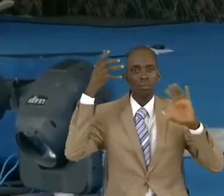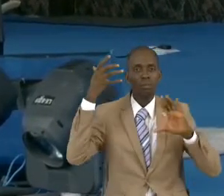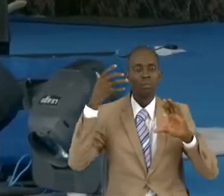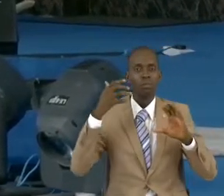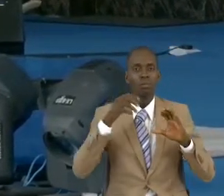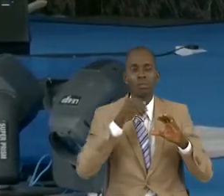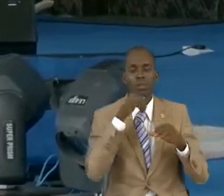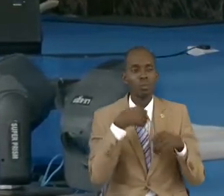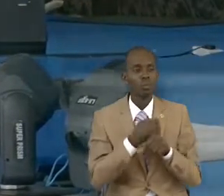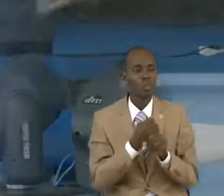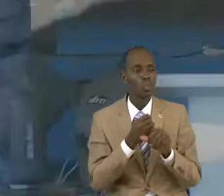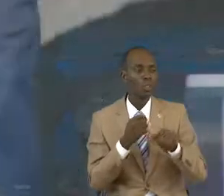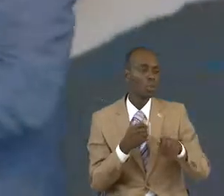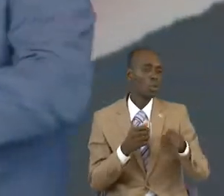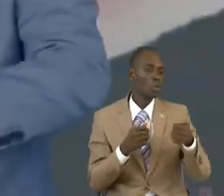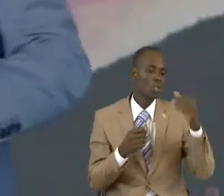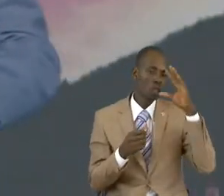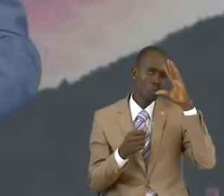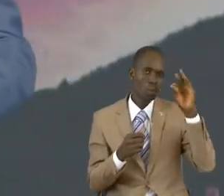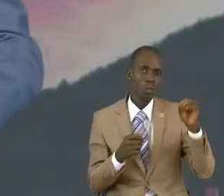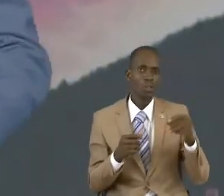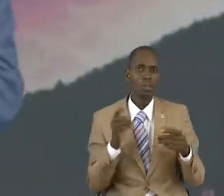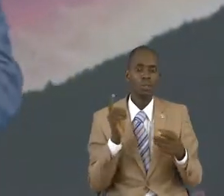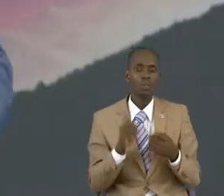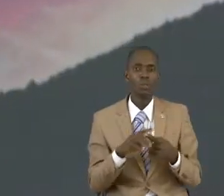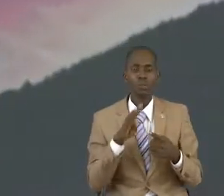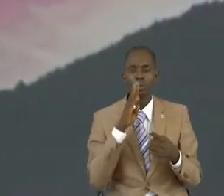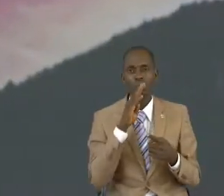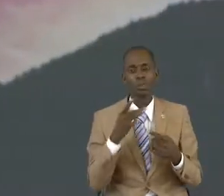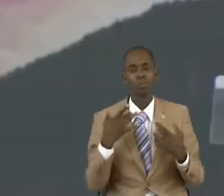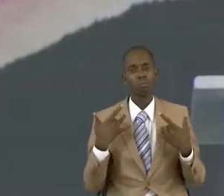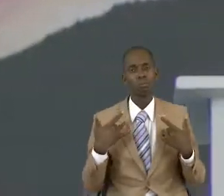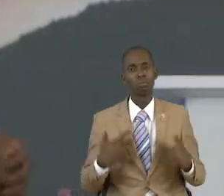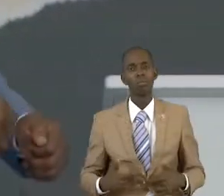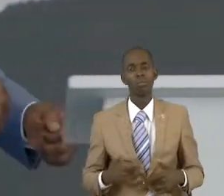other man jolted,